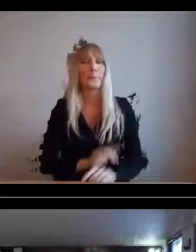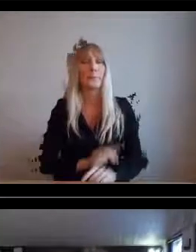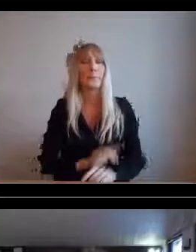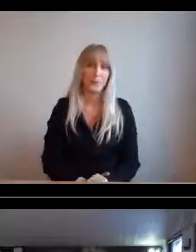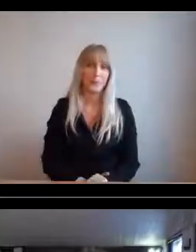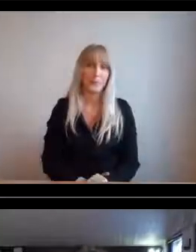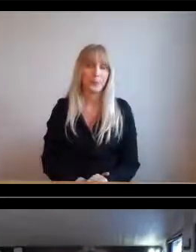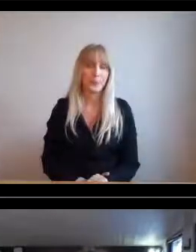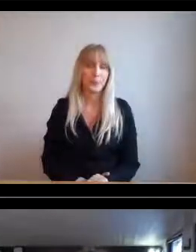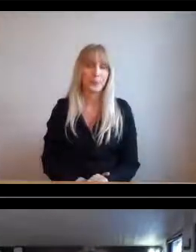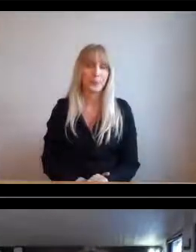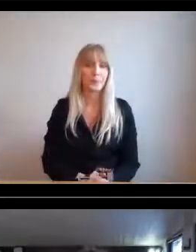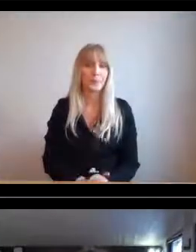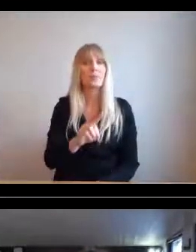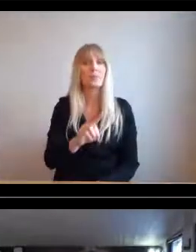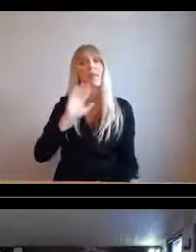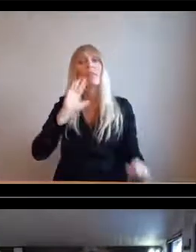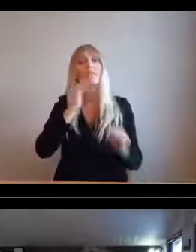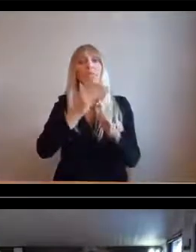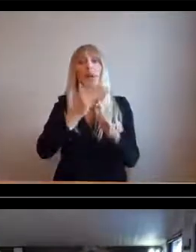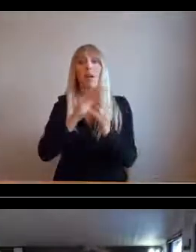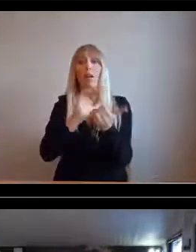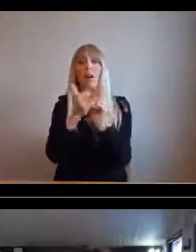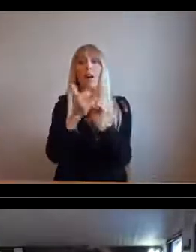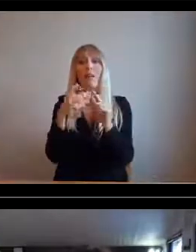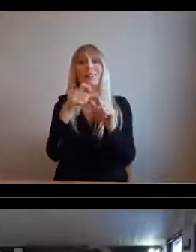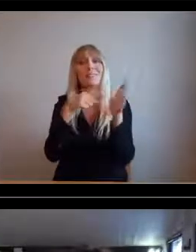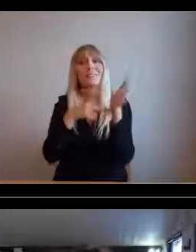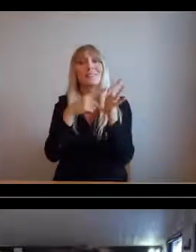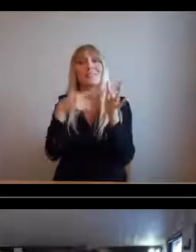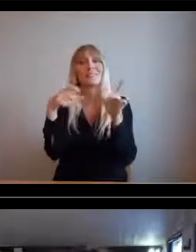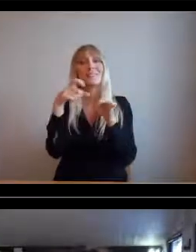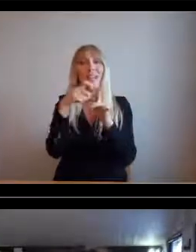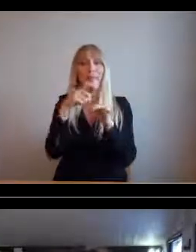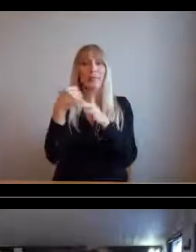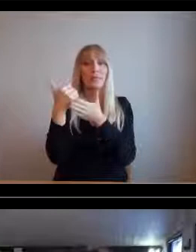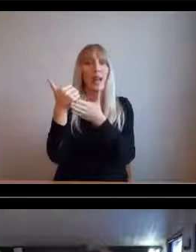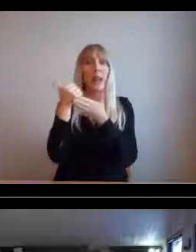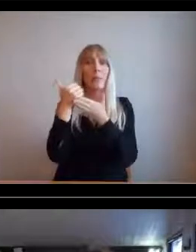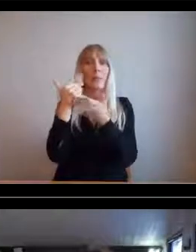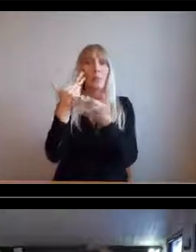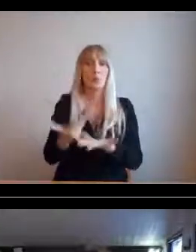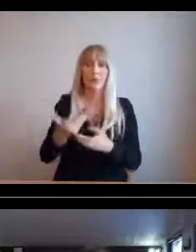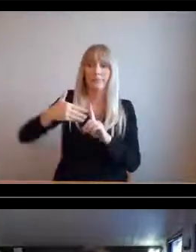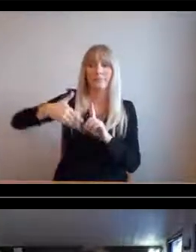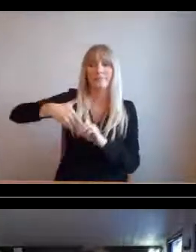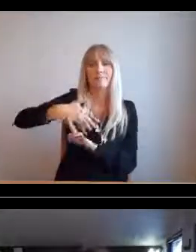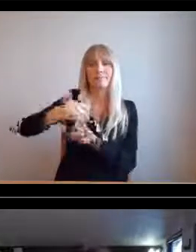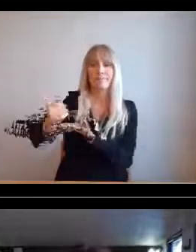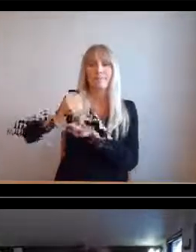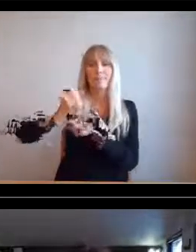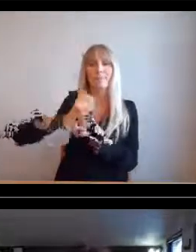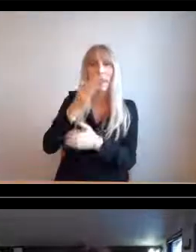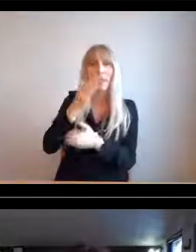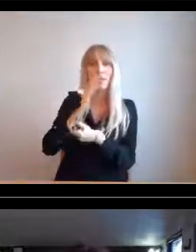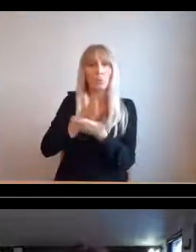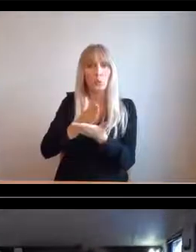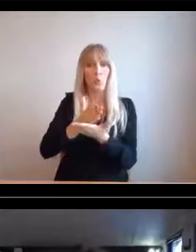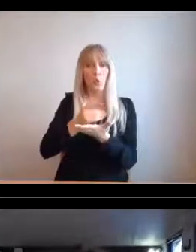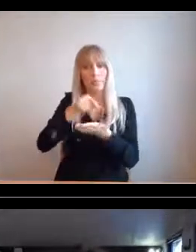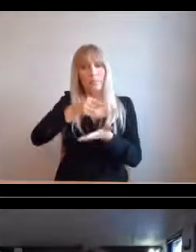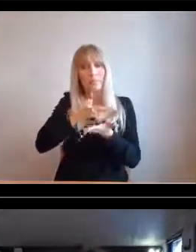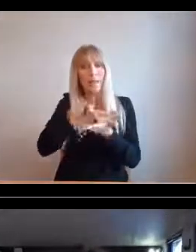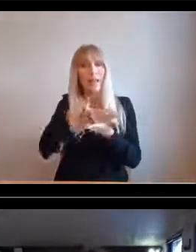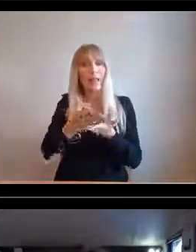X. Lastly, our colleague David is helping us today behind the scenes to ensure that this webinar gets to your screens and runs